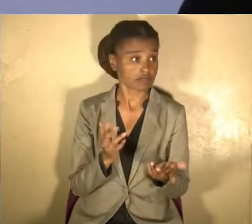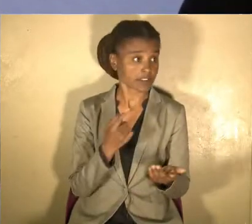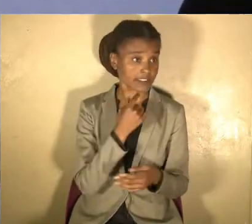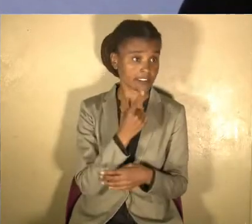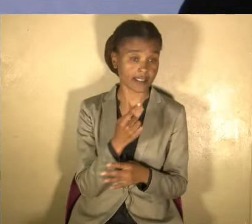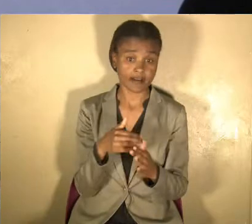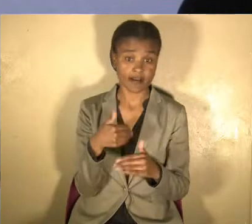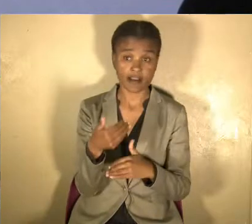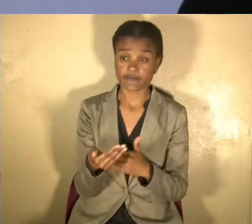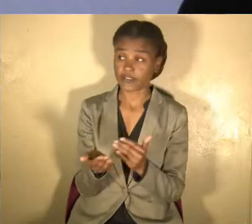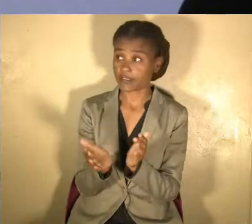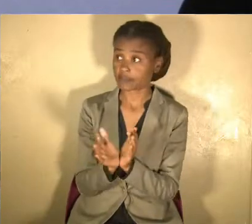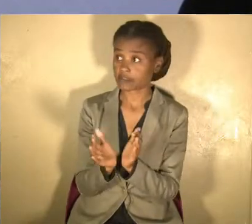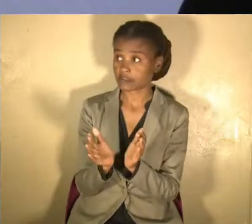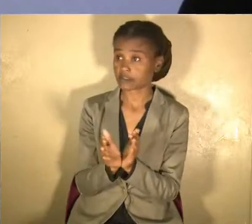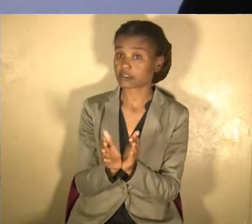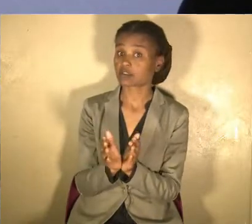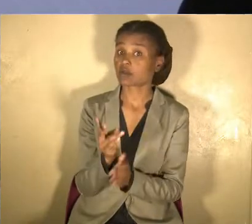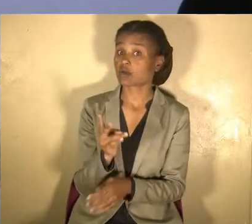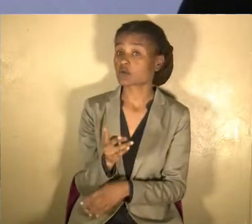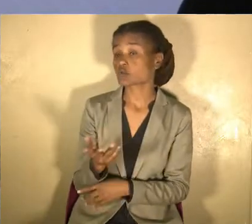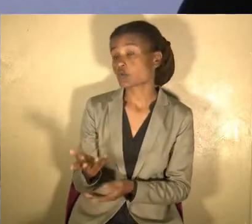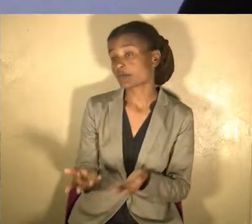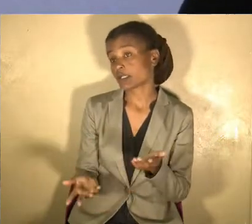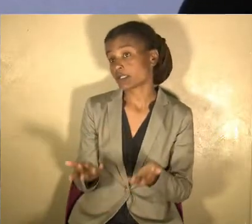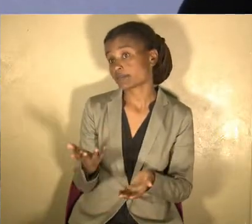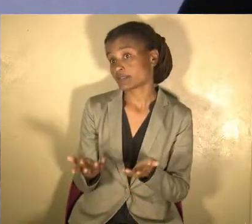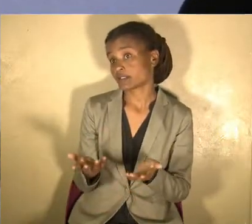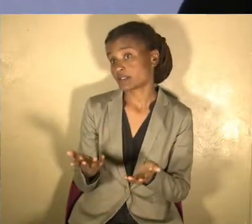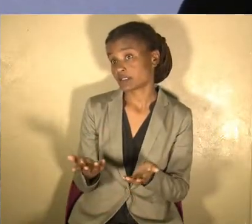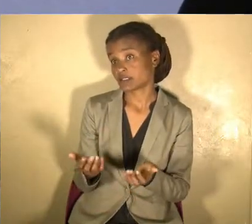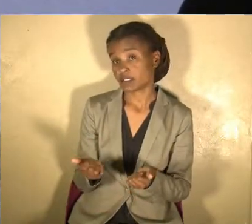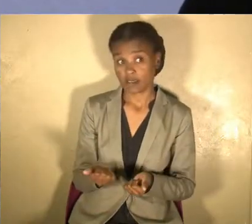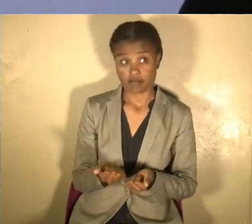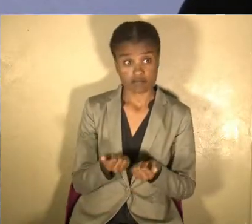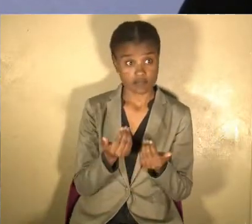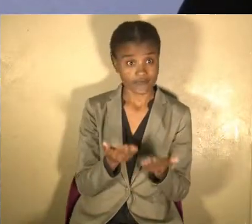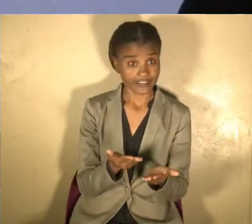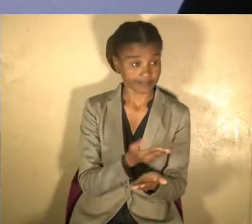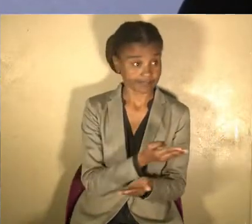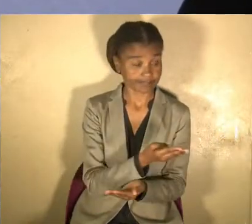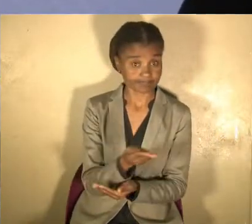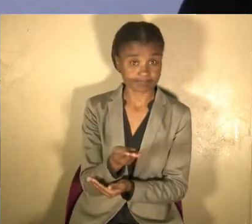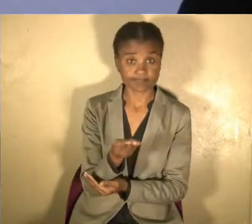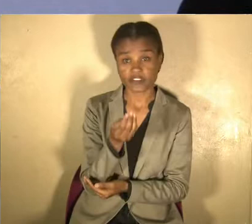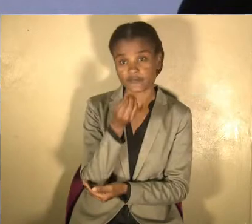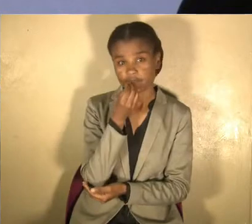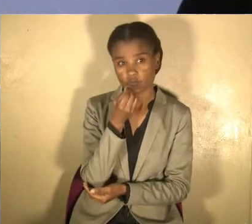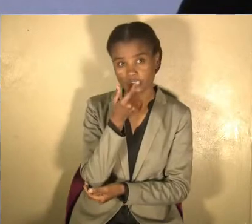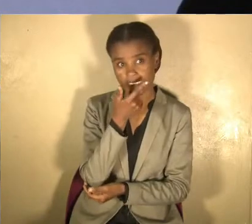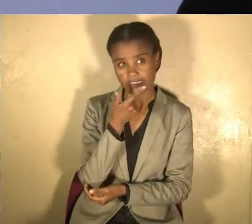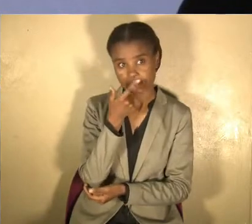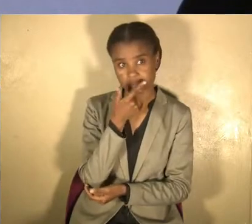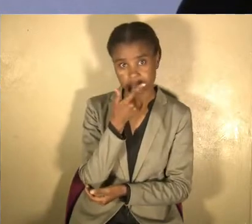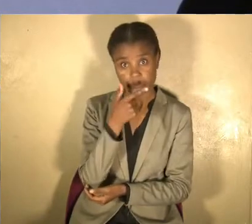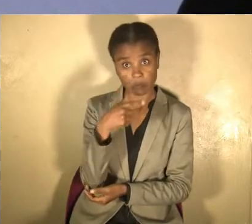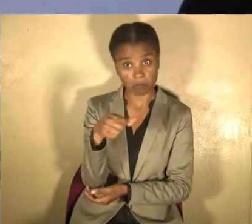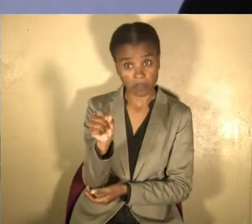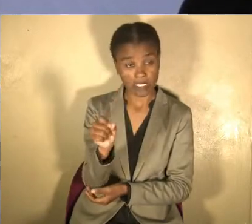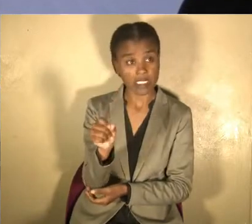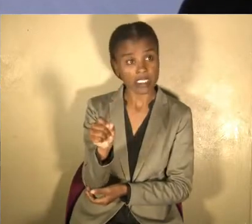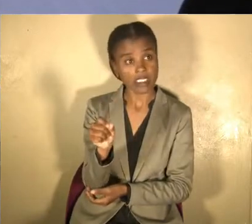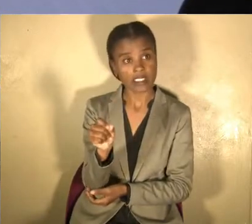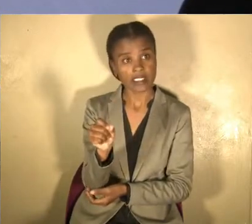meeting, you will also be provided with lunch. Ningaishi